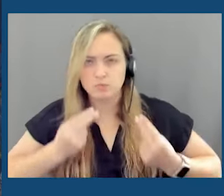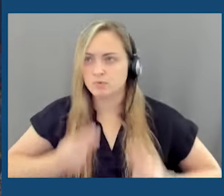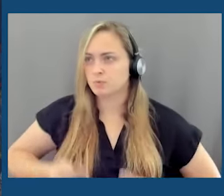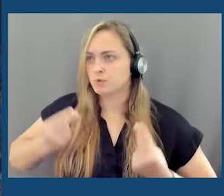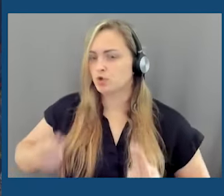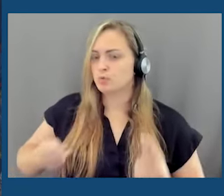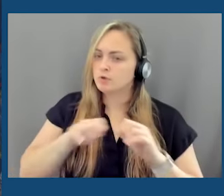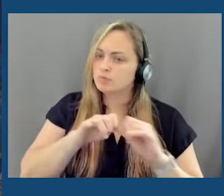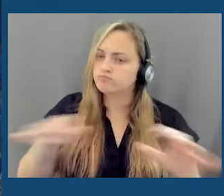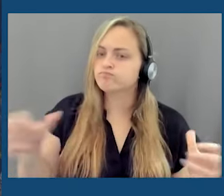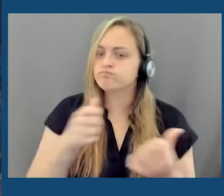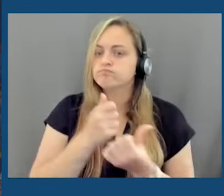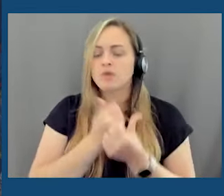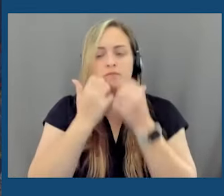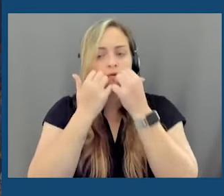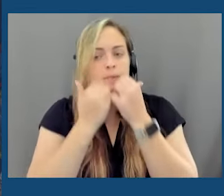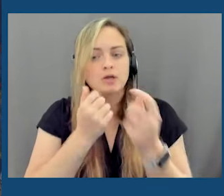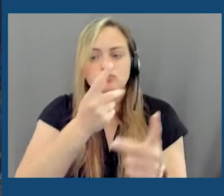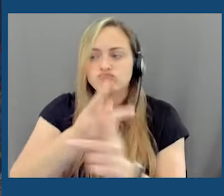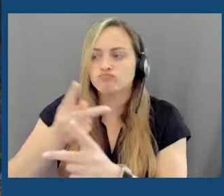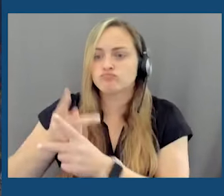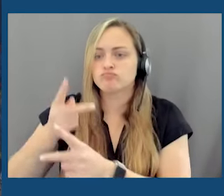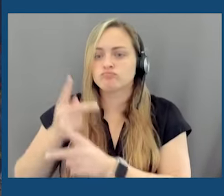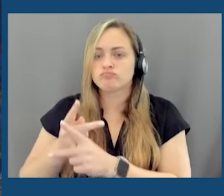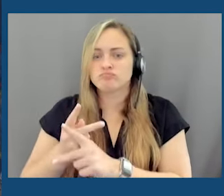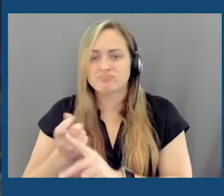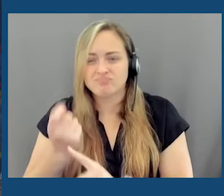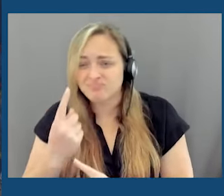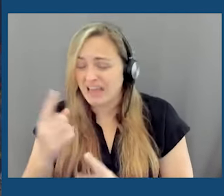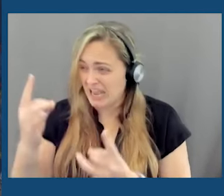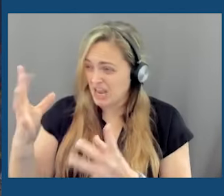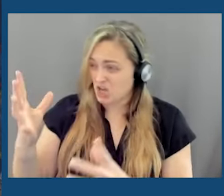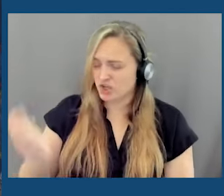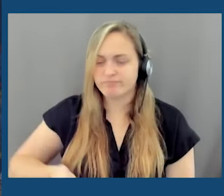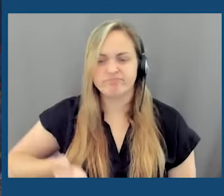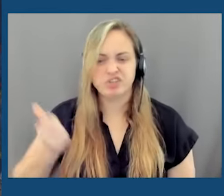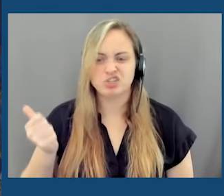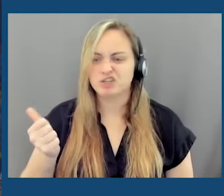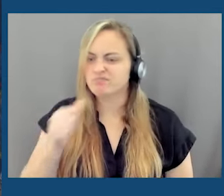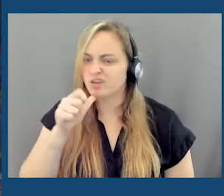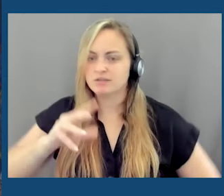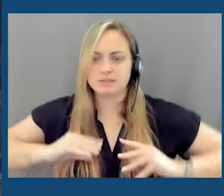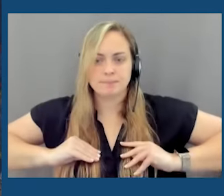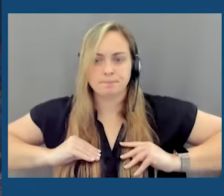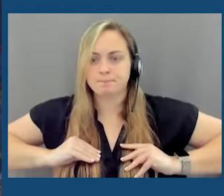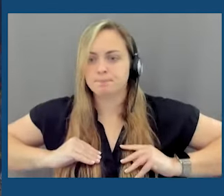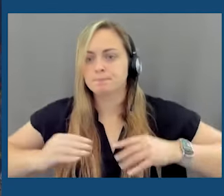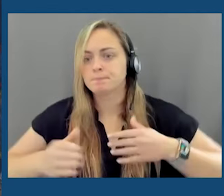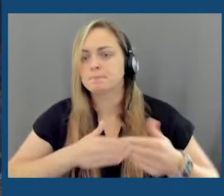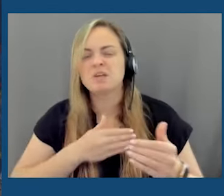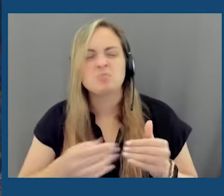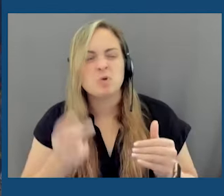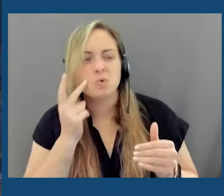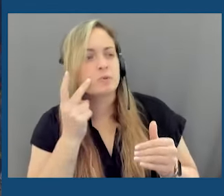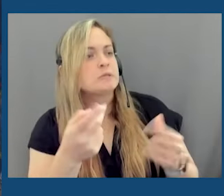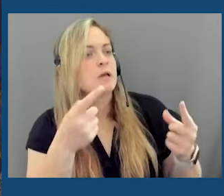love and compassion, and to reject hatred wherever it rears its ugly